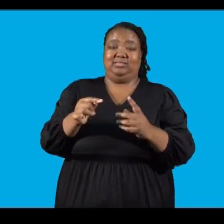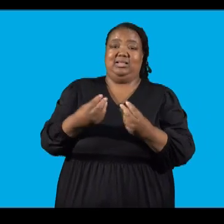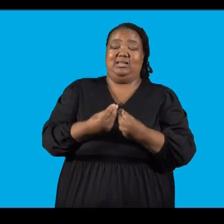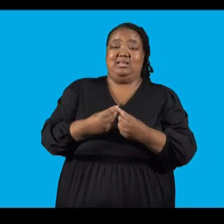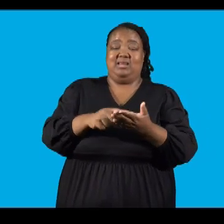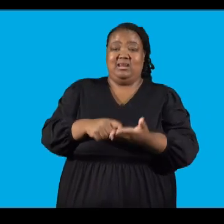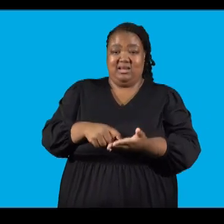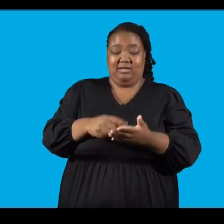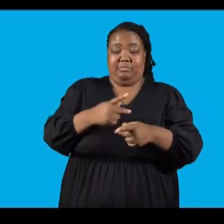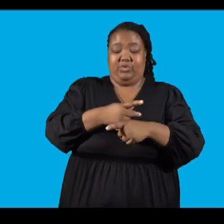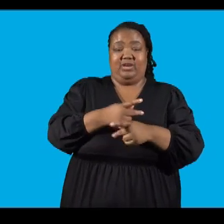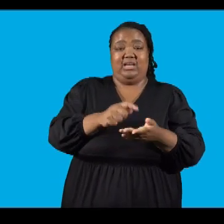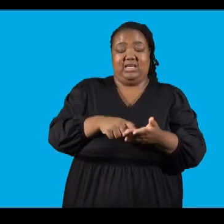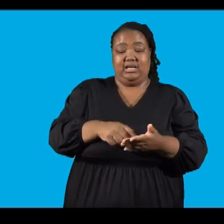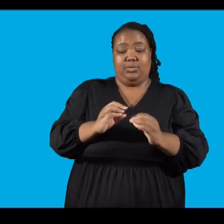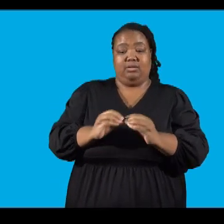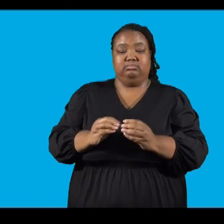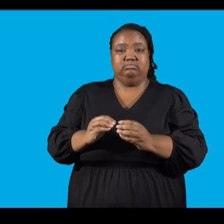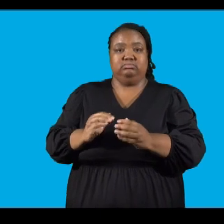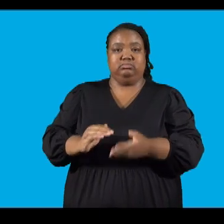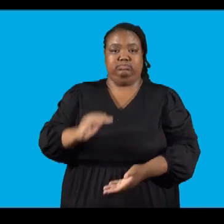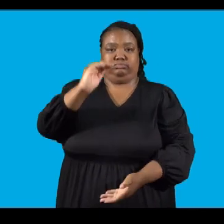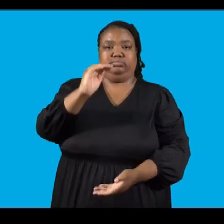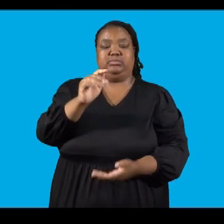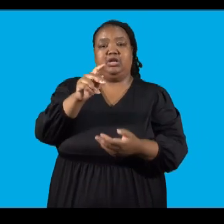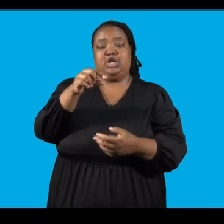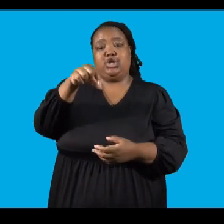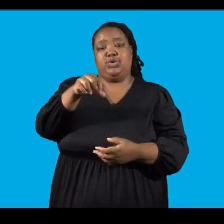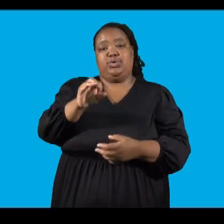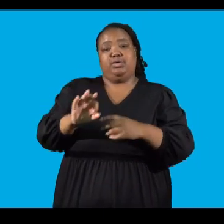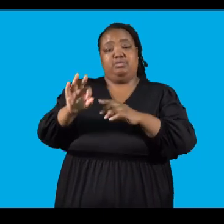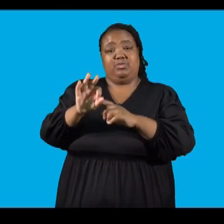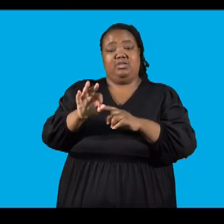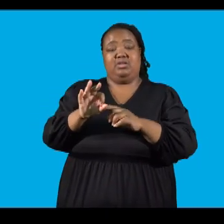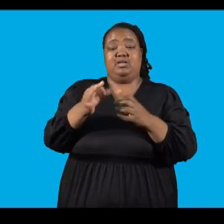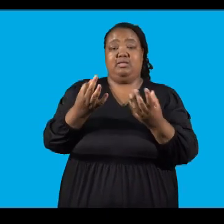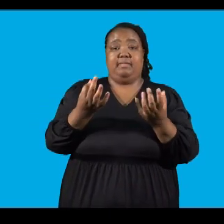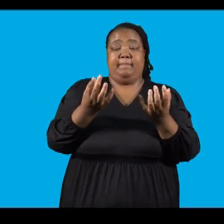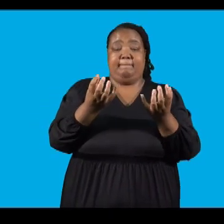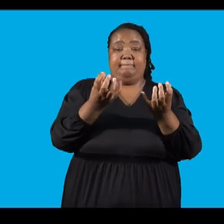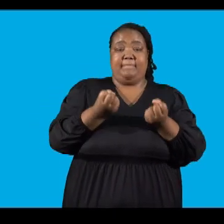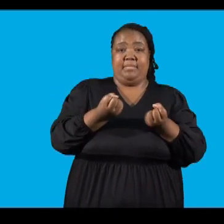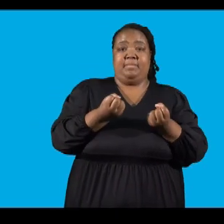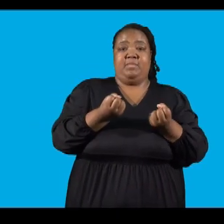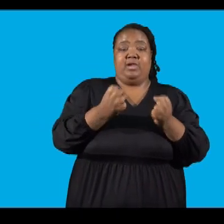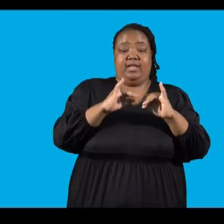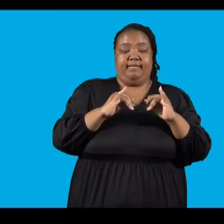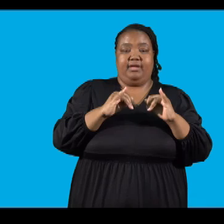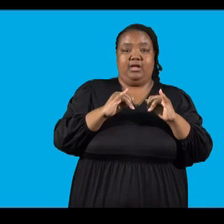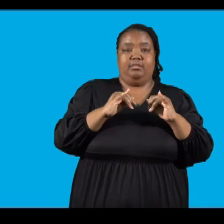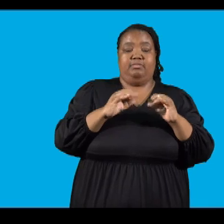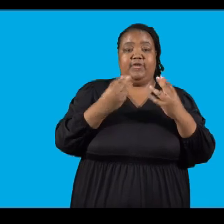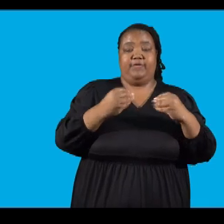the quantity demanded will increase to Q3. The firm will face a relatively